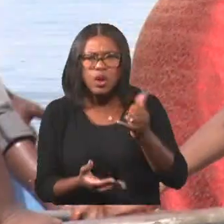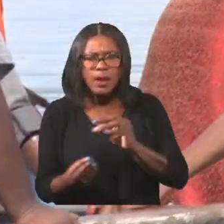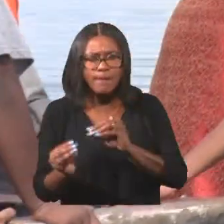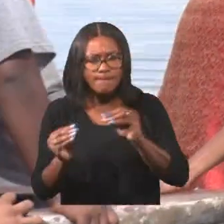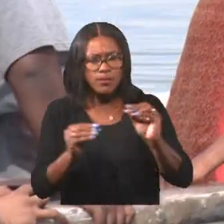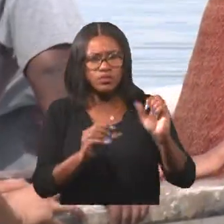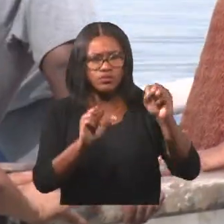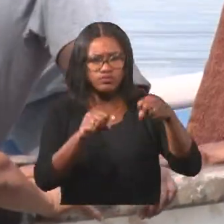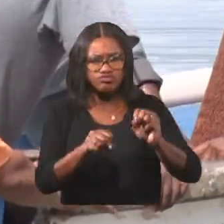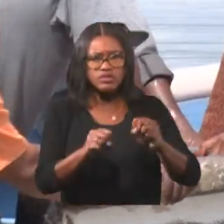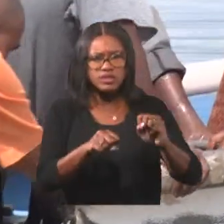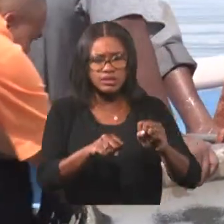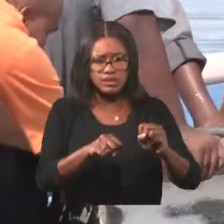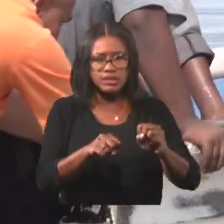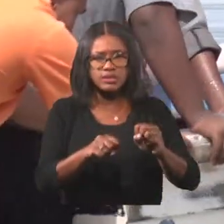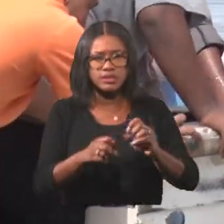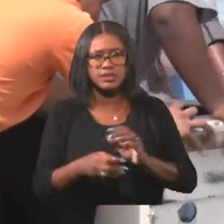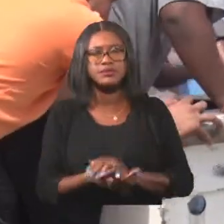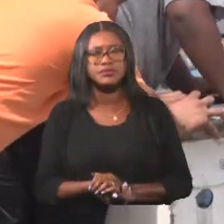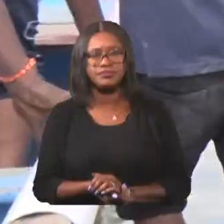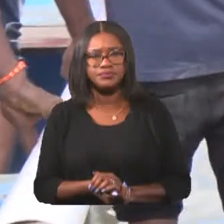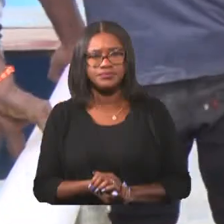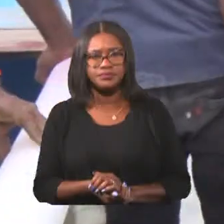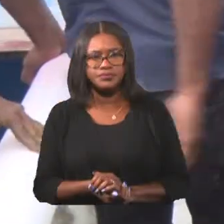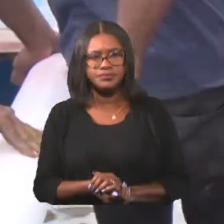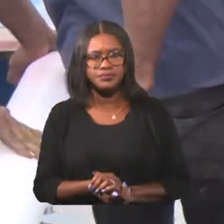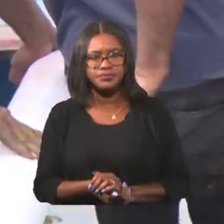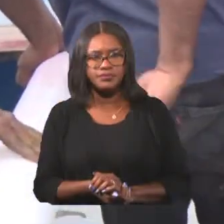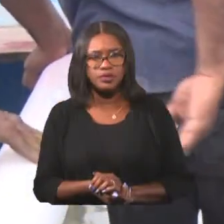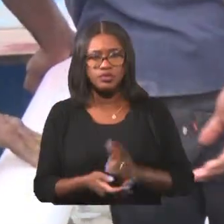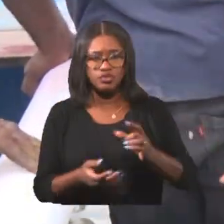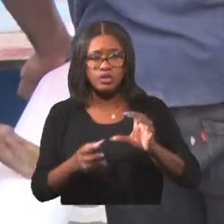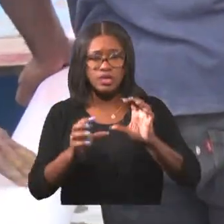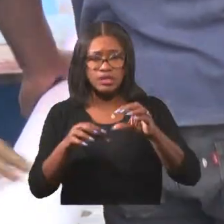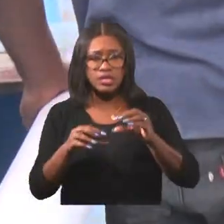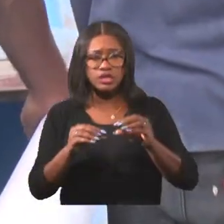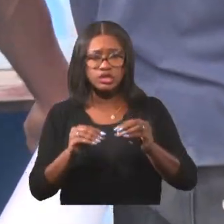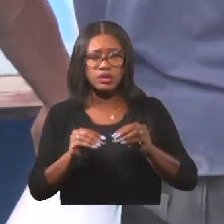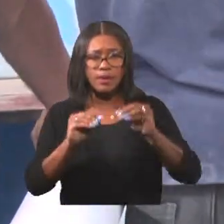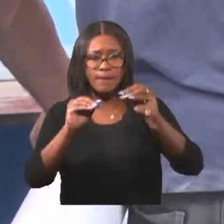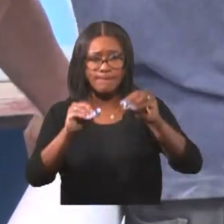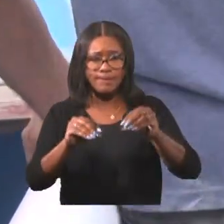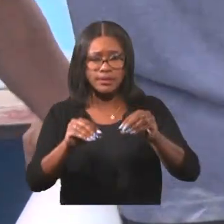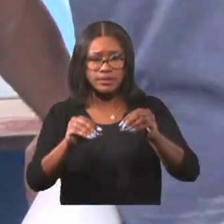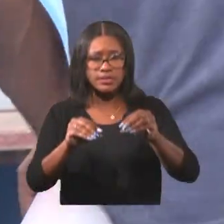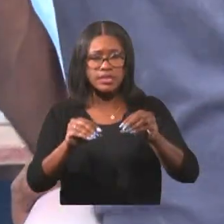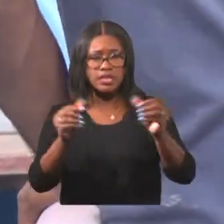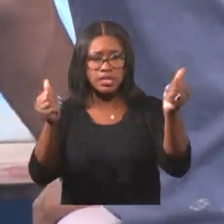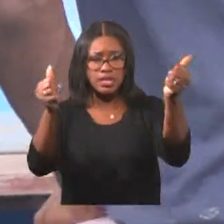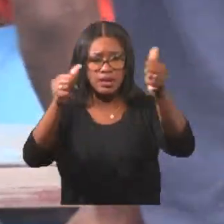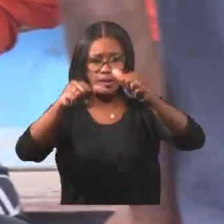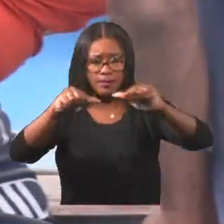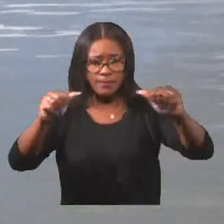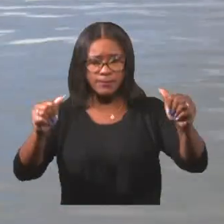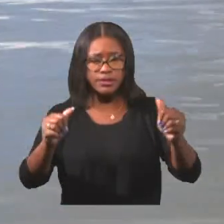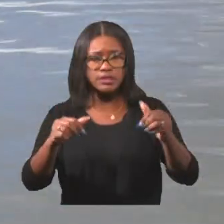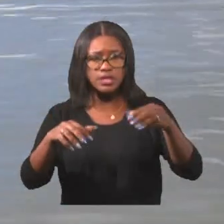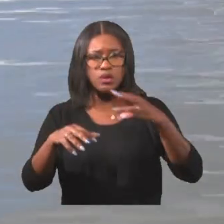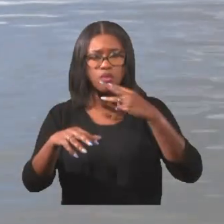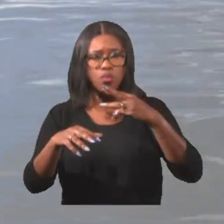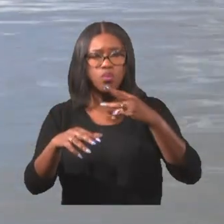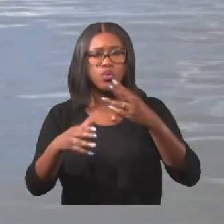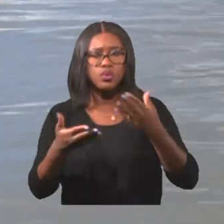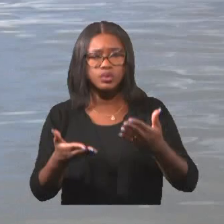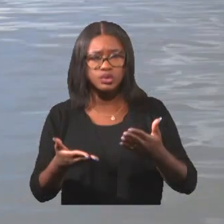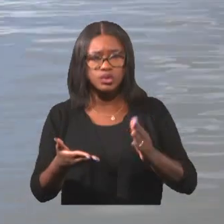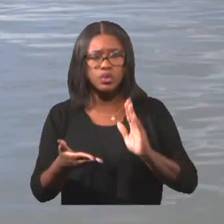shoreline and setting the murtis adrift at sea. This action of immersing and dissolving the murtis in the water, called Visarjan, is